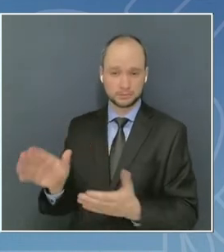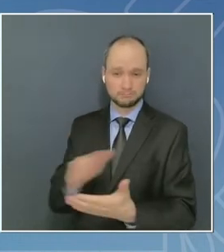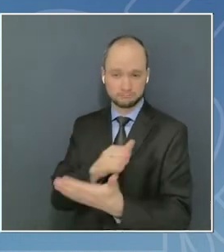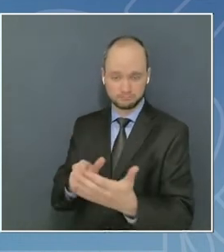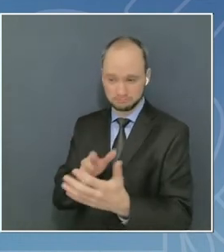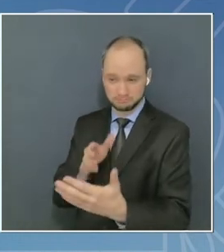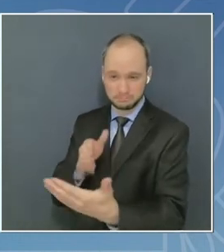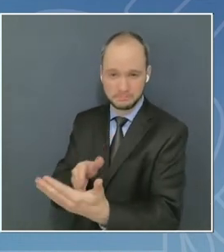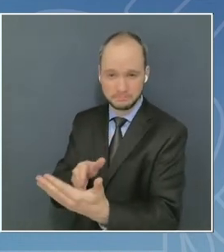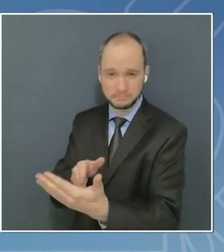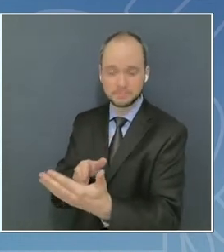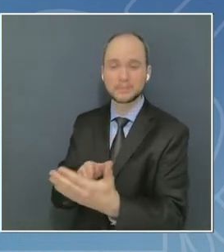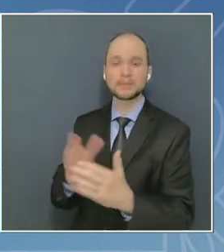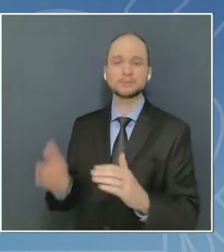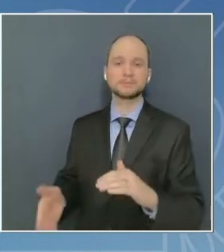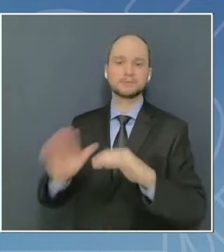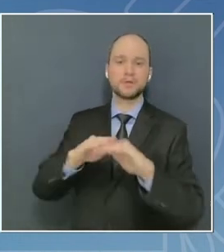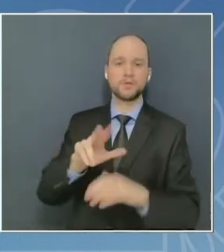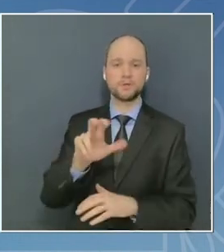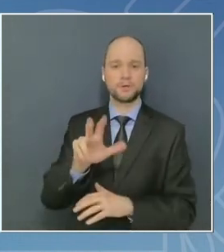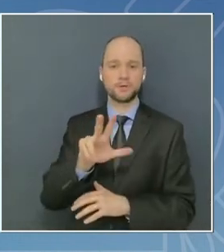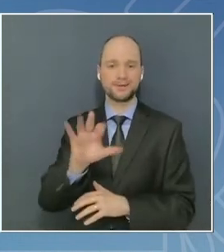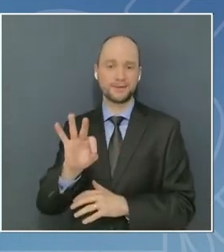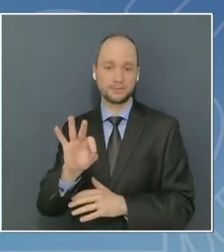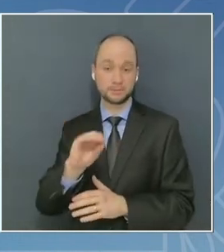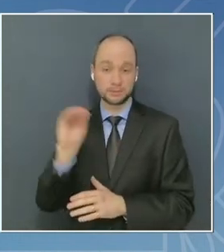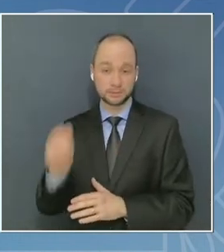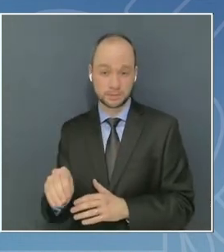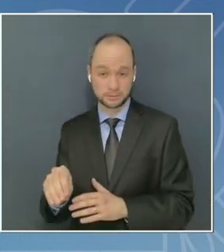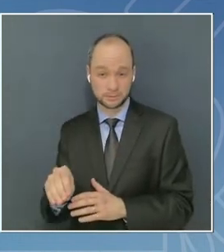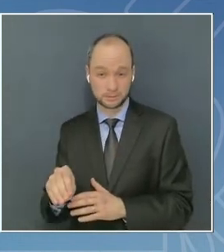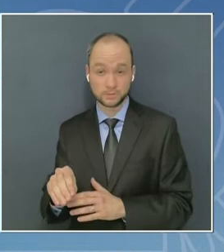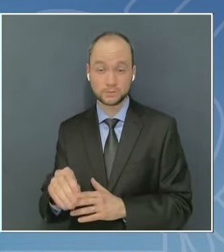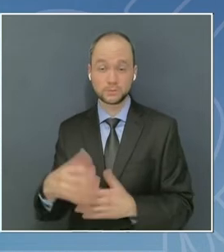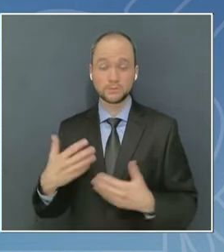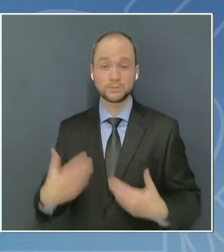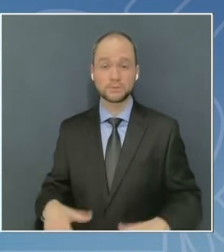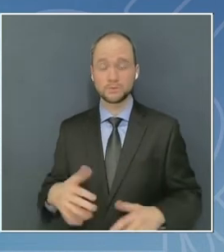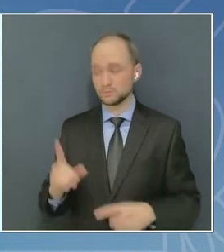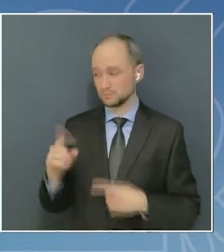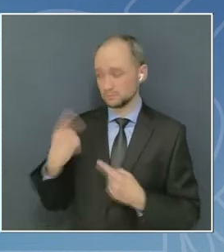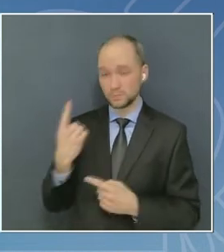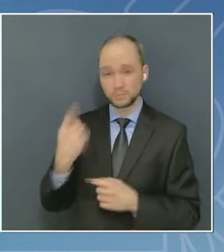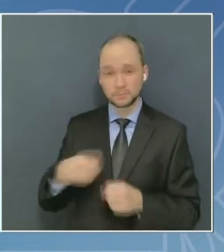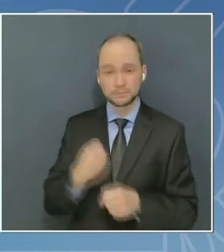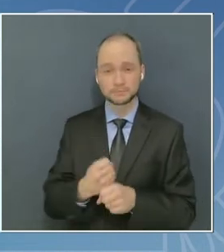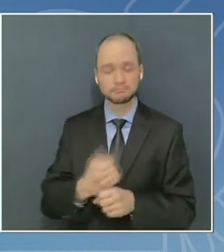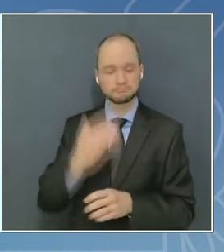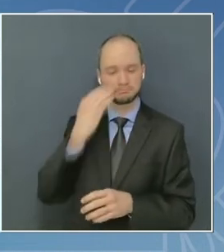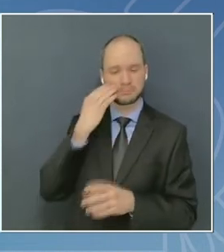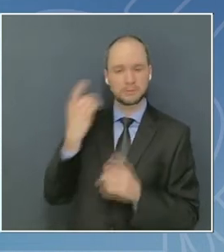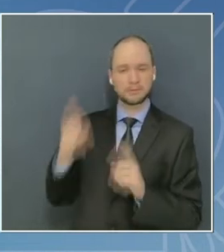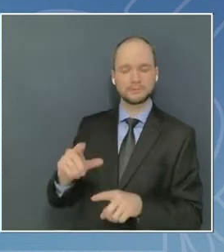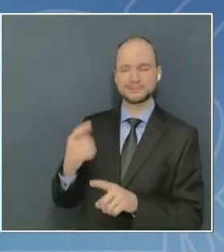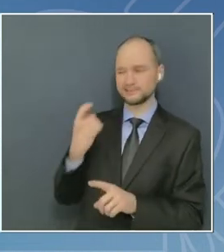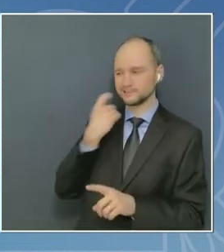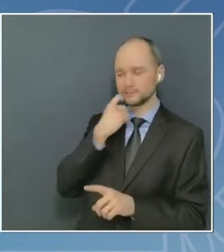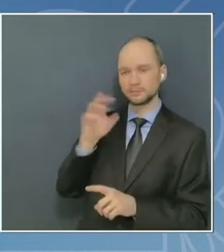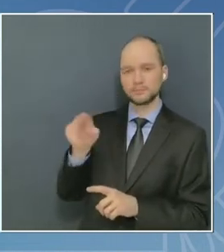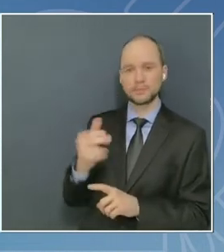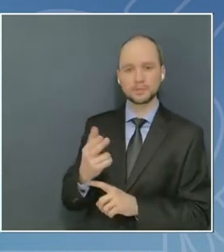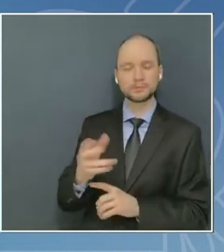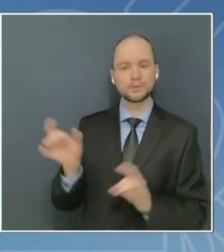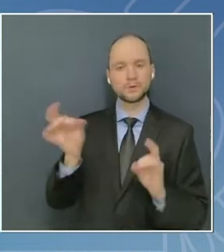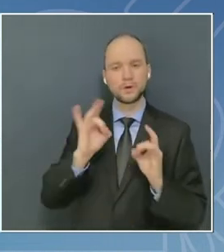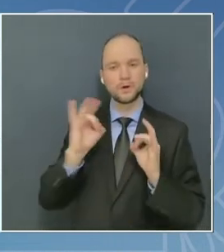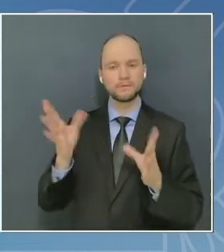by 339% over the past year. And we all know that just last March, there was a really horrific incident in Georgia in